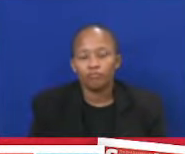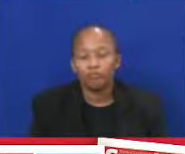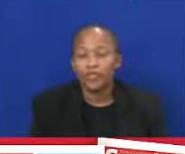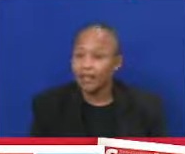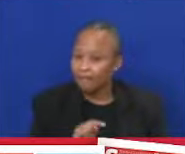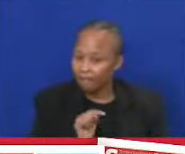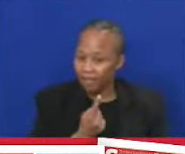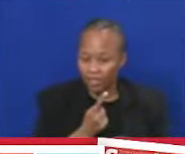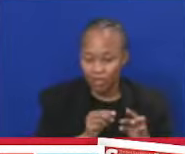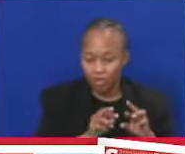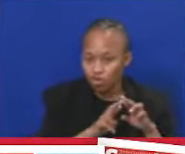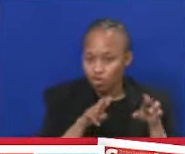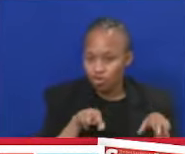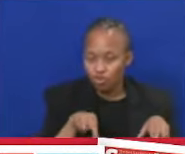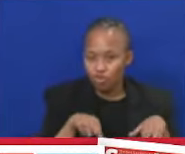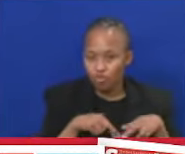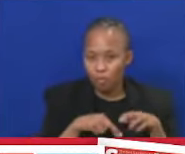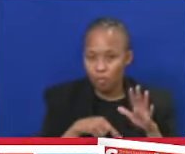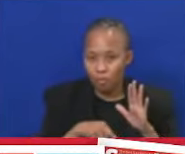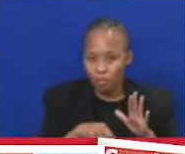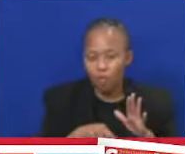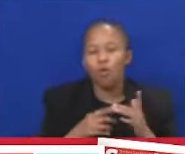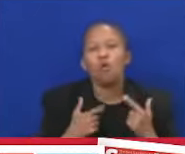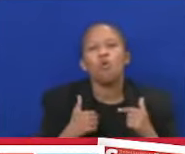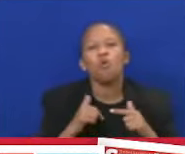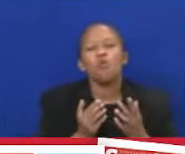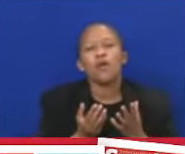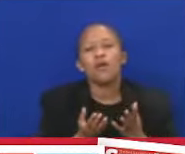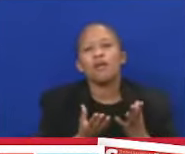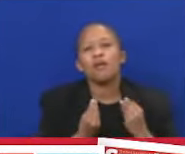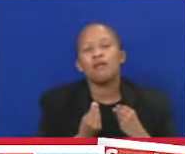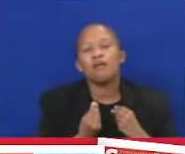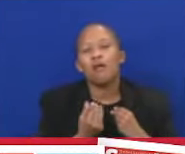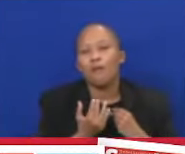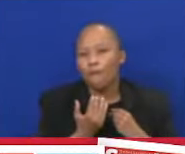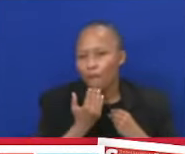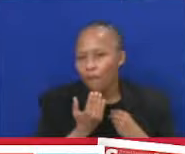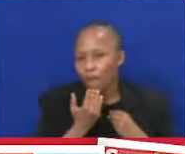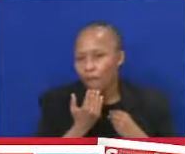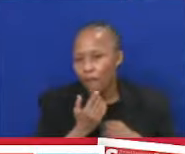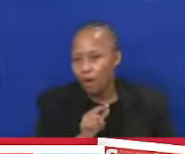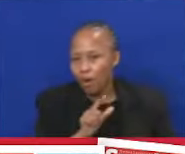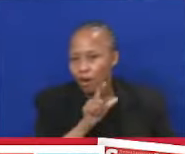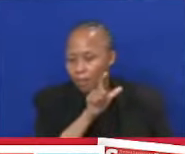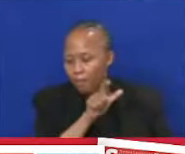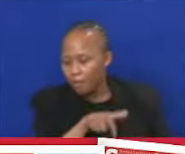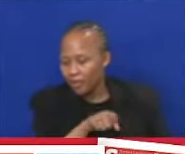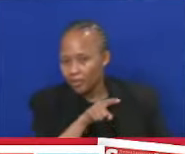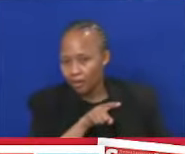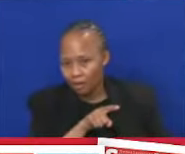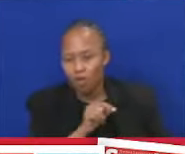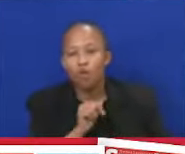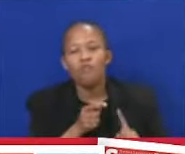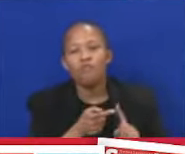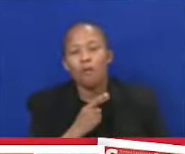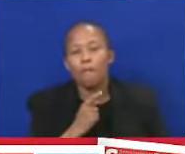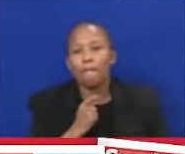found one person who became known to me as a Malawian national, Mr. Yusufu